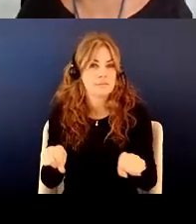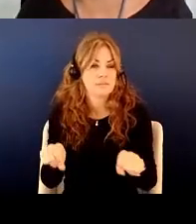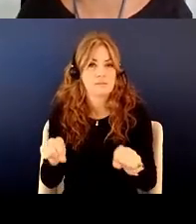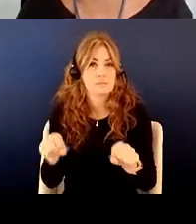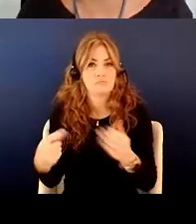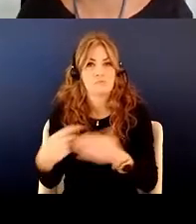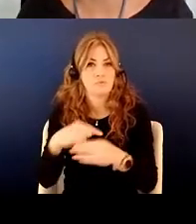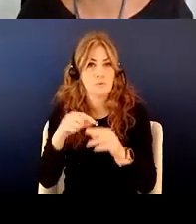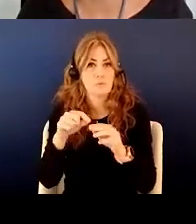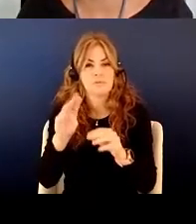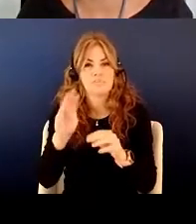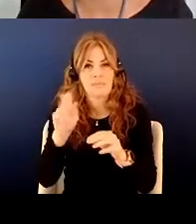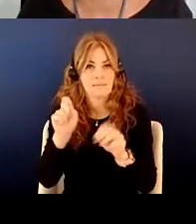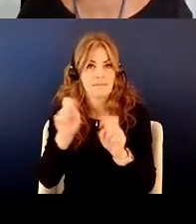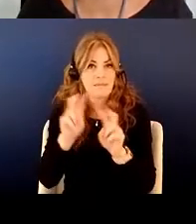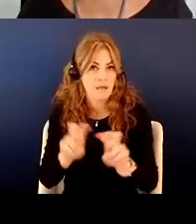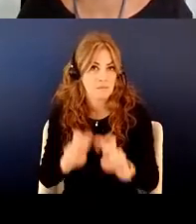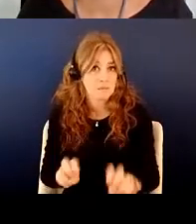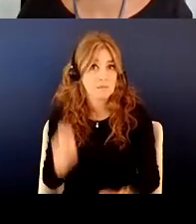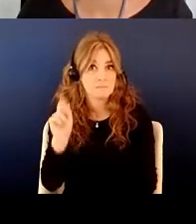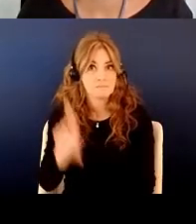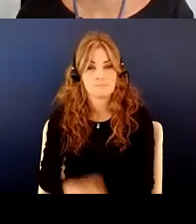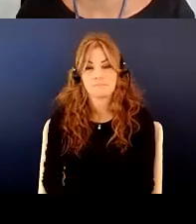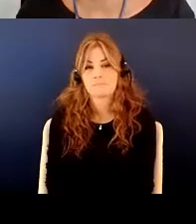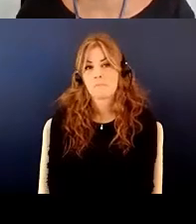meta-analysis. Okay.